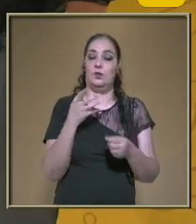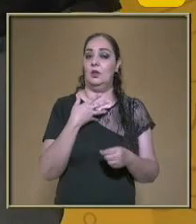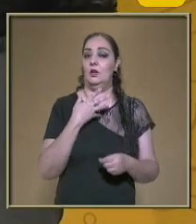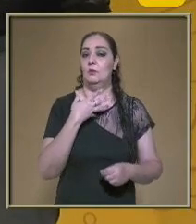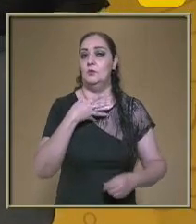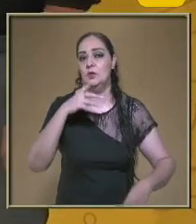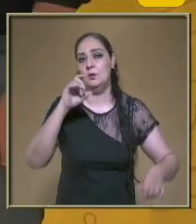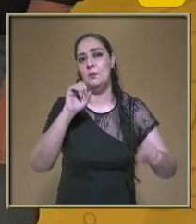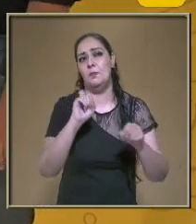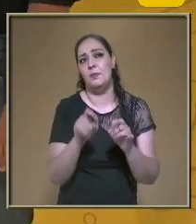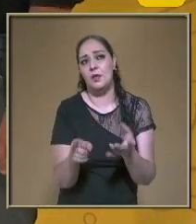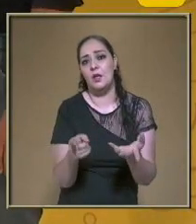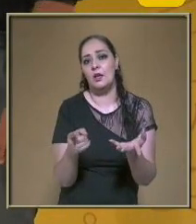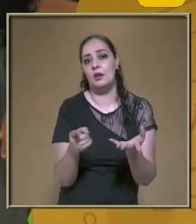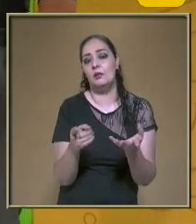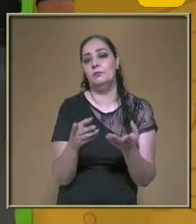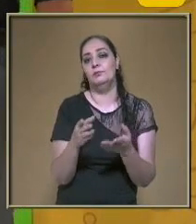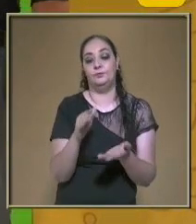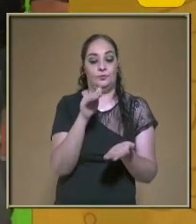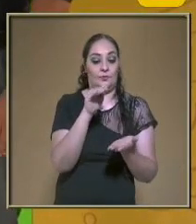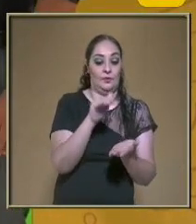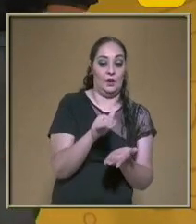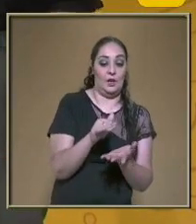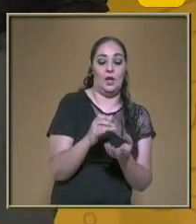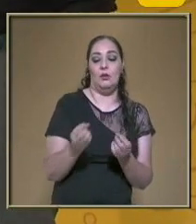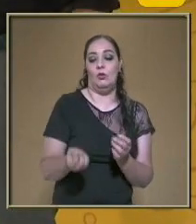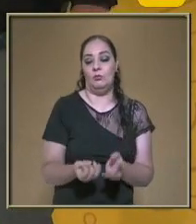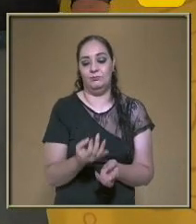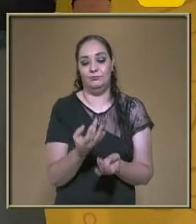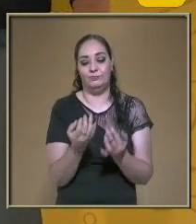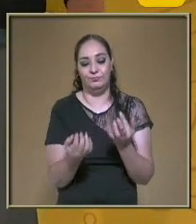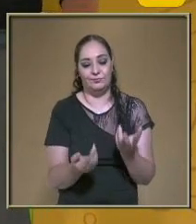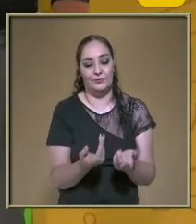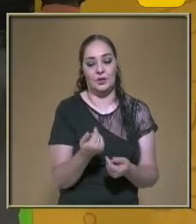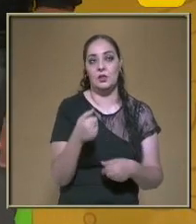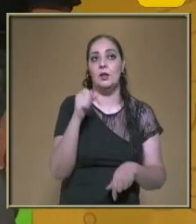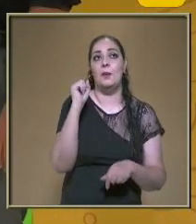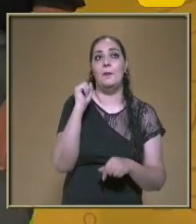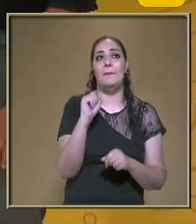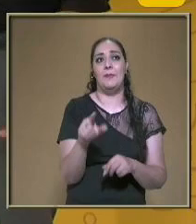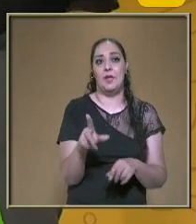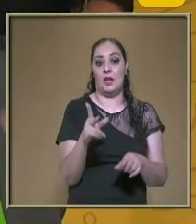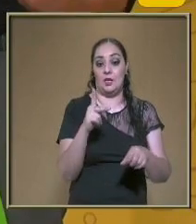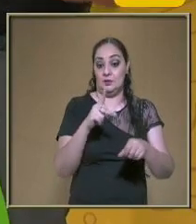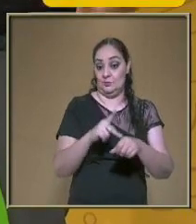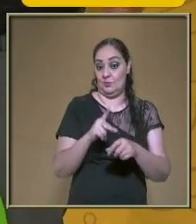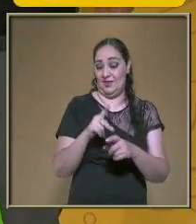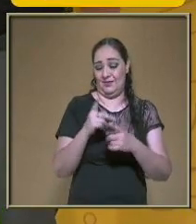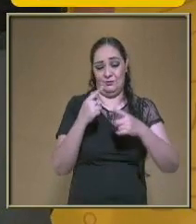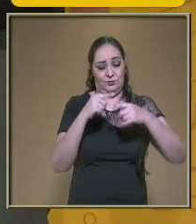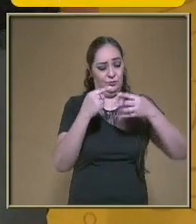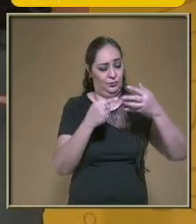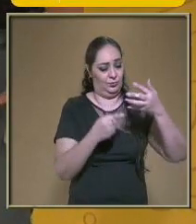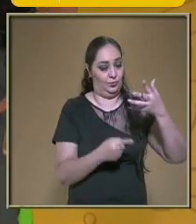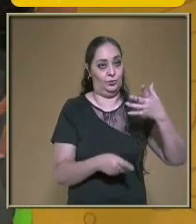have the Bunsen burner, okay? The test tube rack, okay? We can